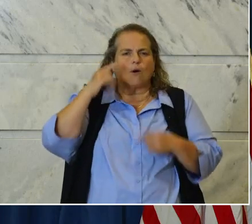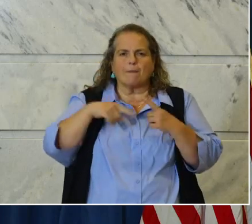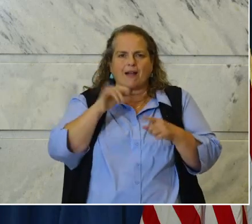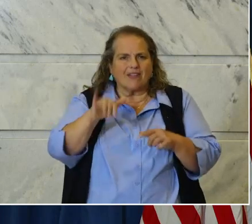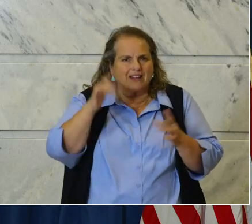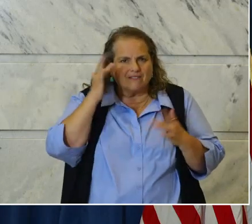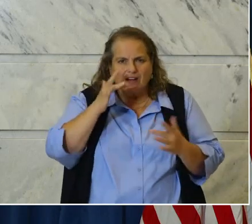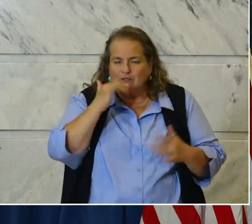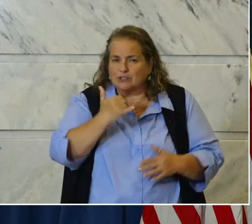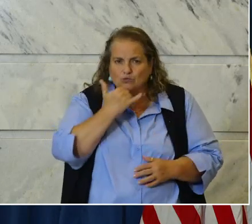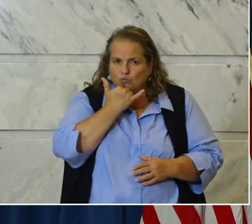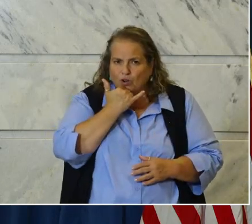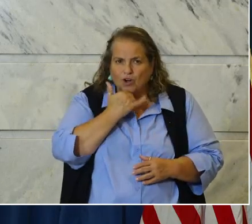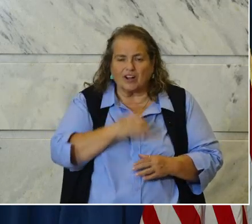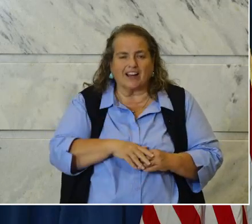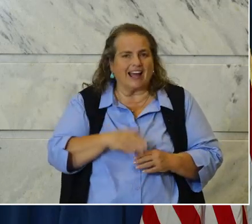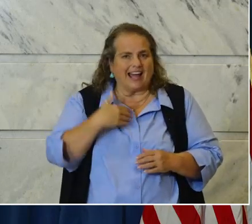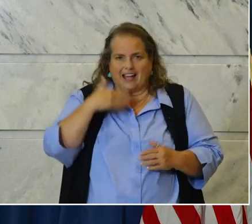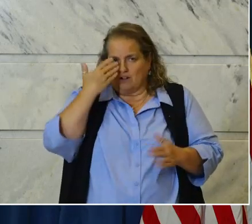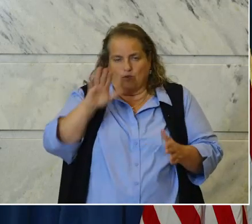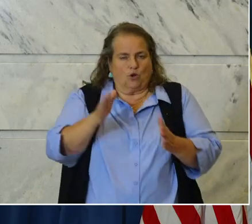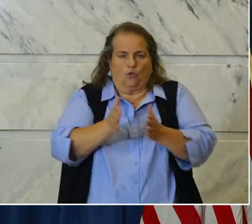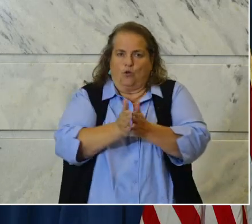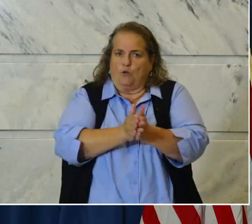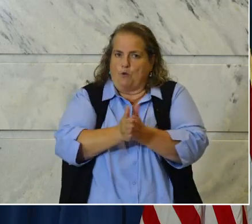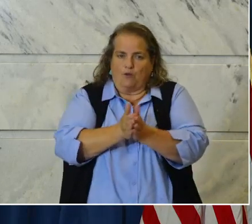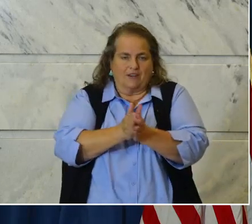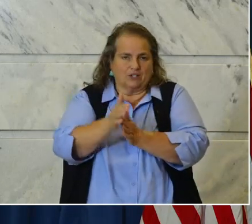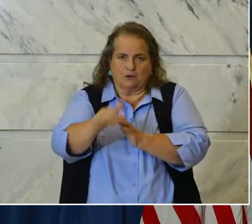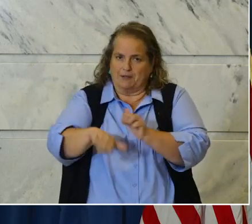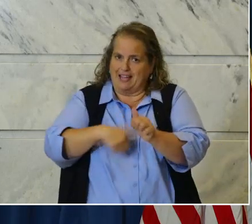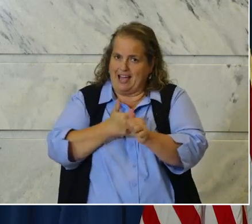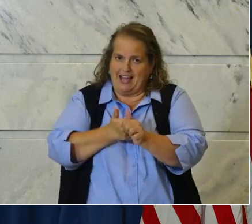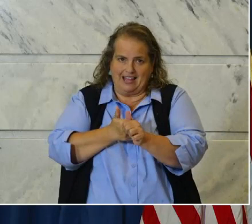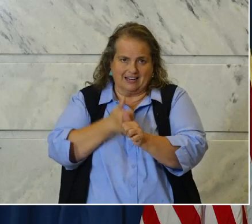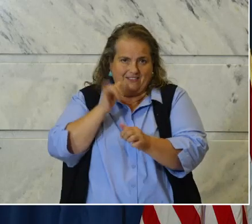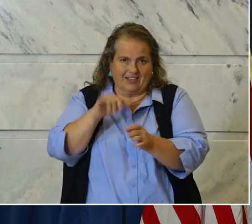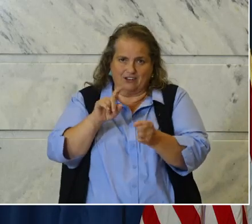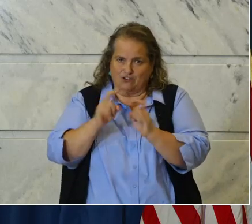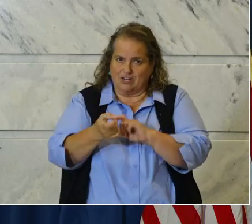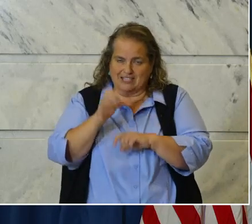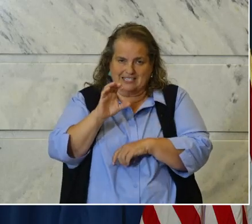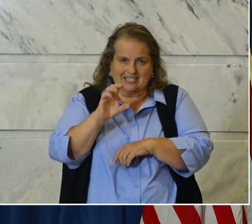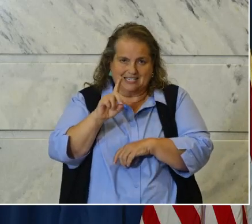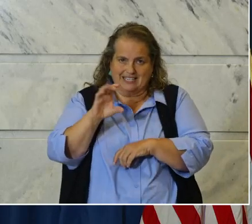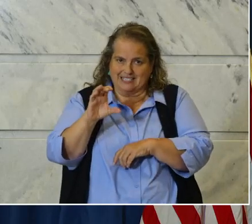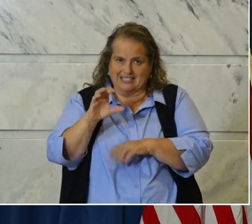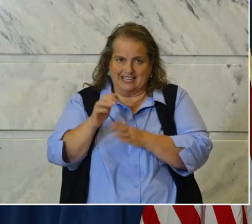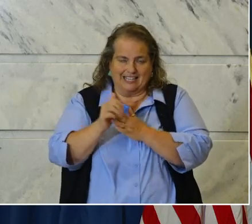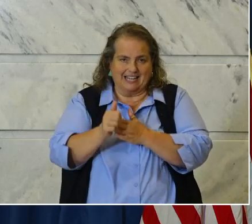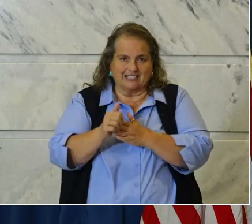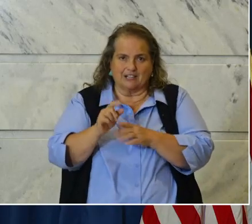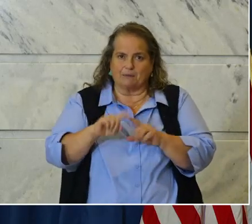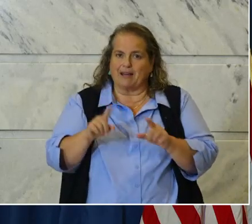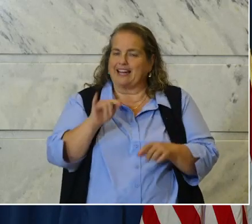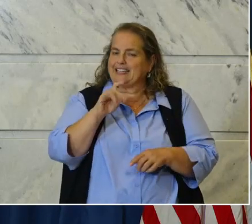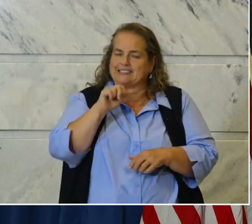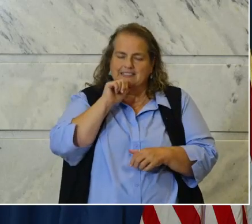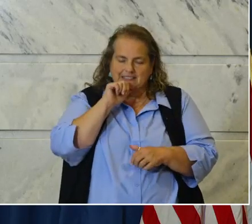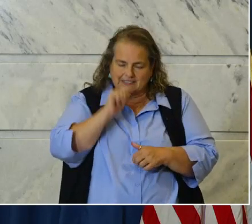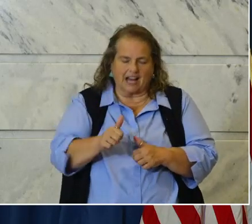virus. I don't know the motivations behind that change in CDC guidance, but it is not